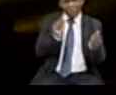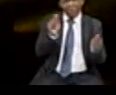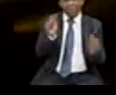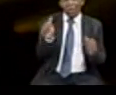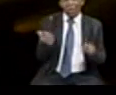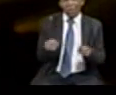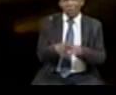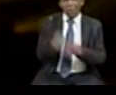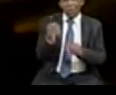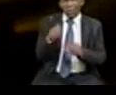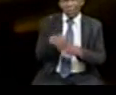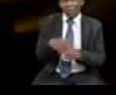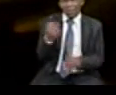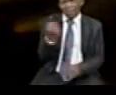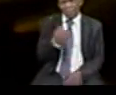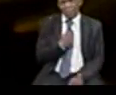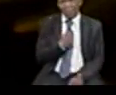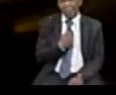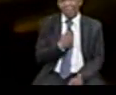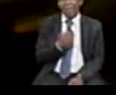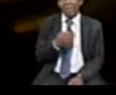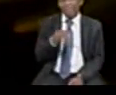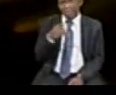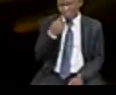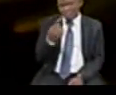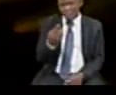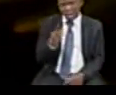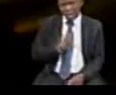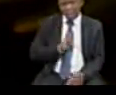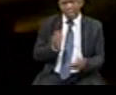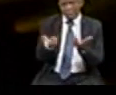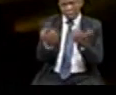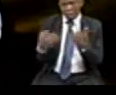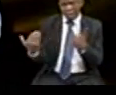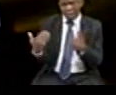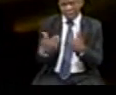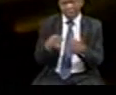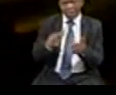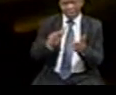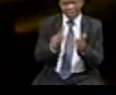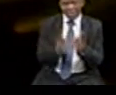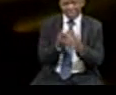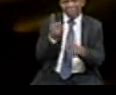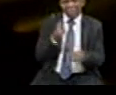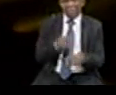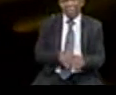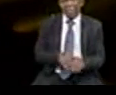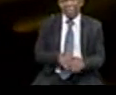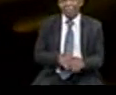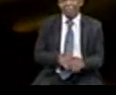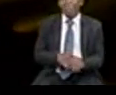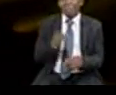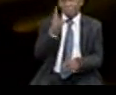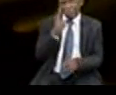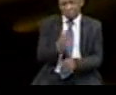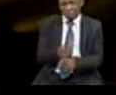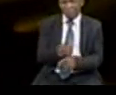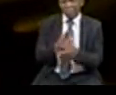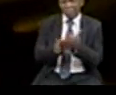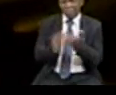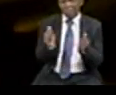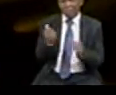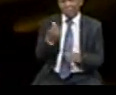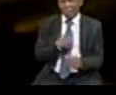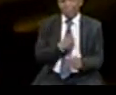God and believe also in me? I told you I'm coming back again the second time. It may look as if I'm tarrying. You just believe in me.